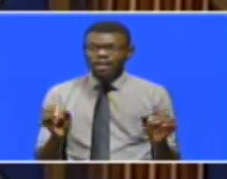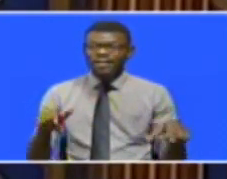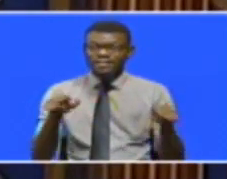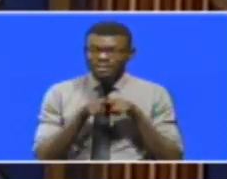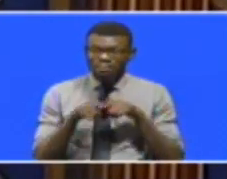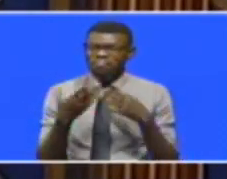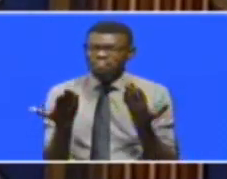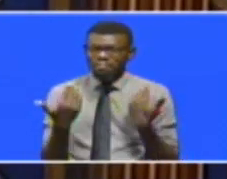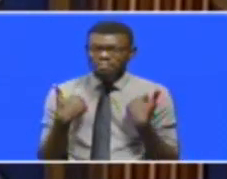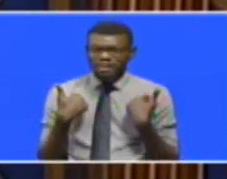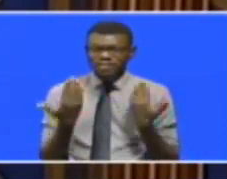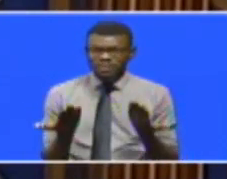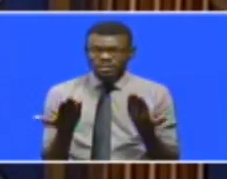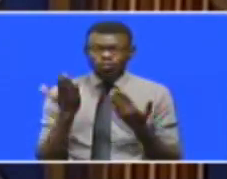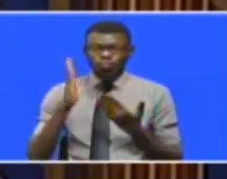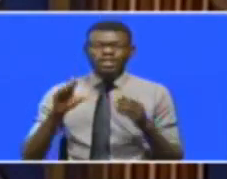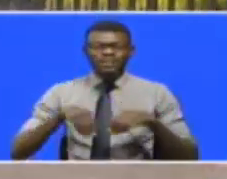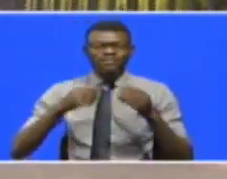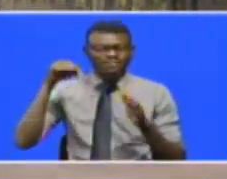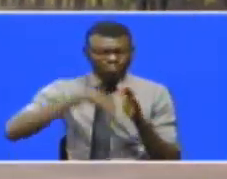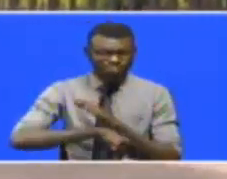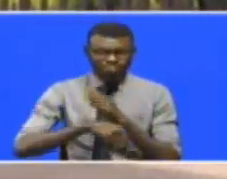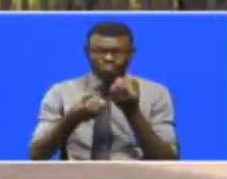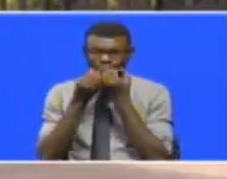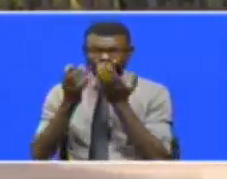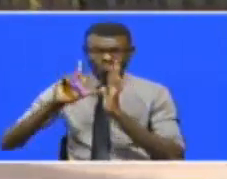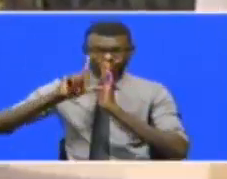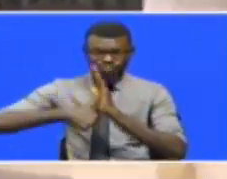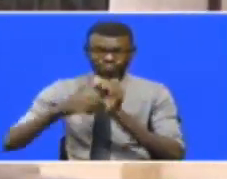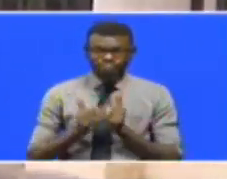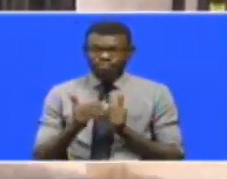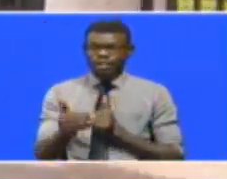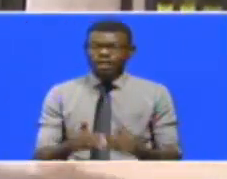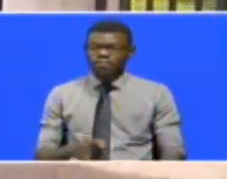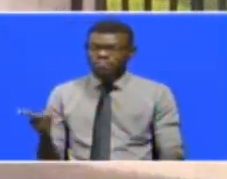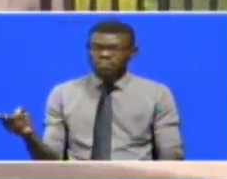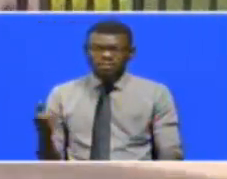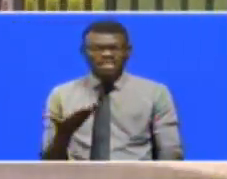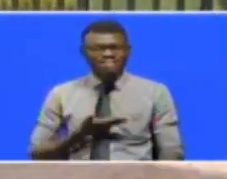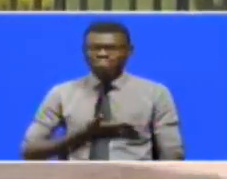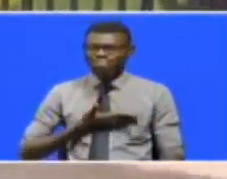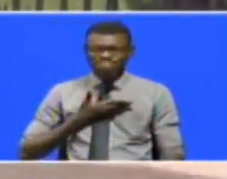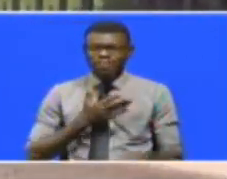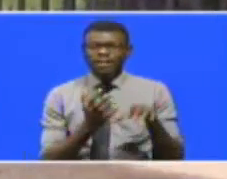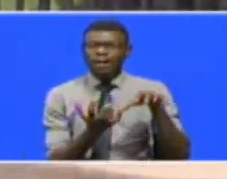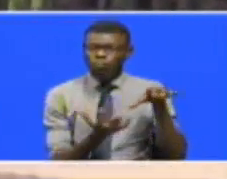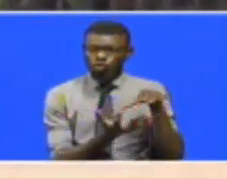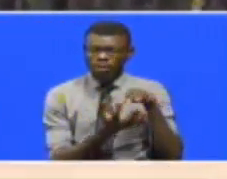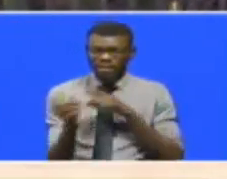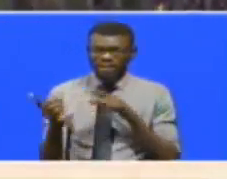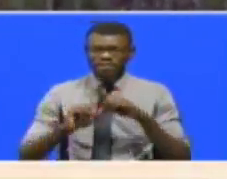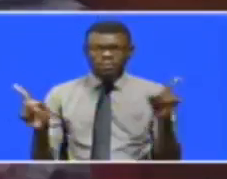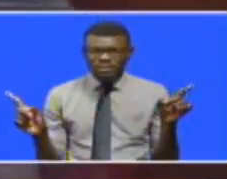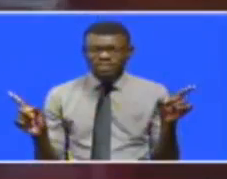a reasoned ruling in due course. A besieged Murkomen reluctantly accepted his fate. The House was